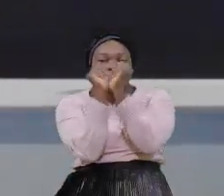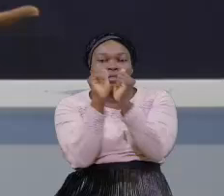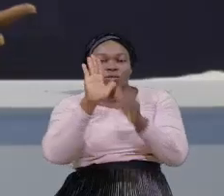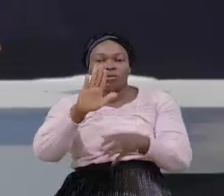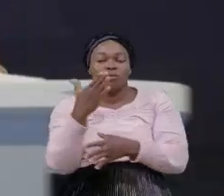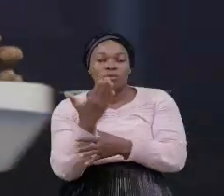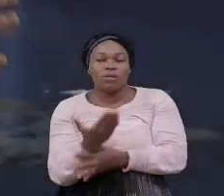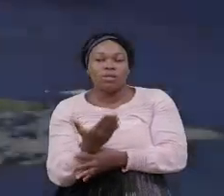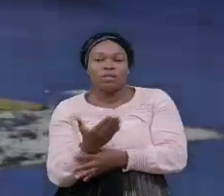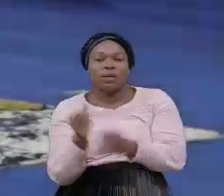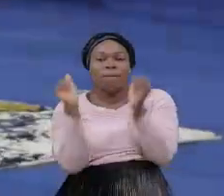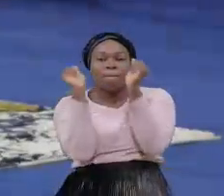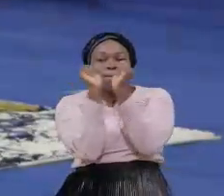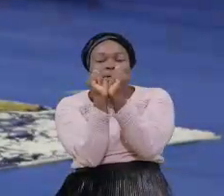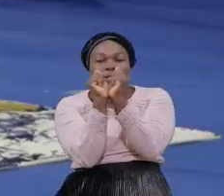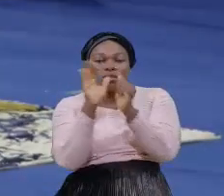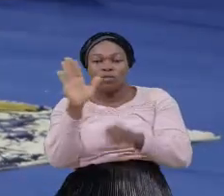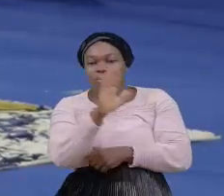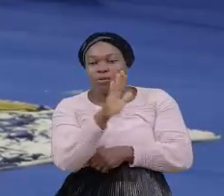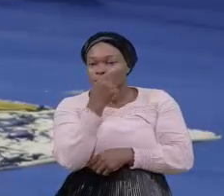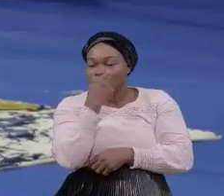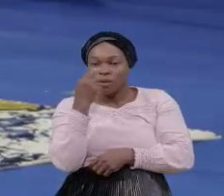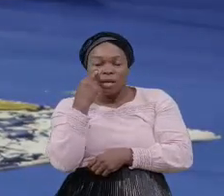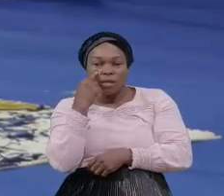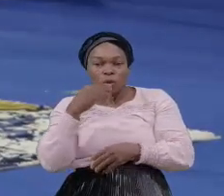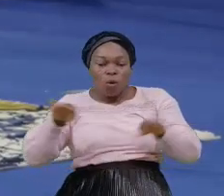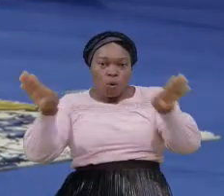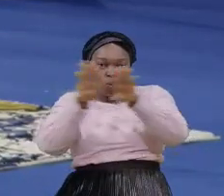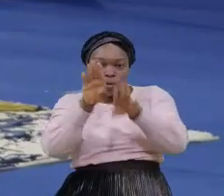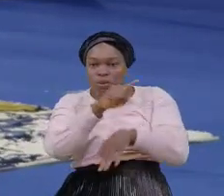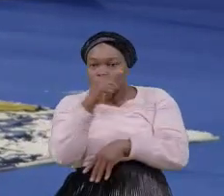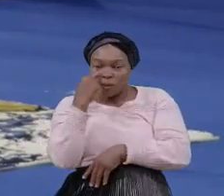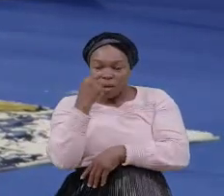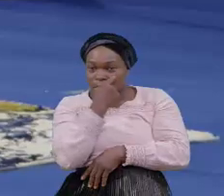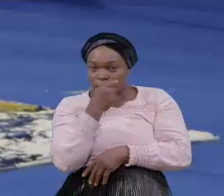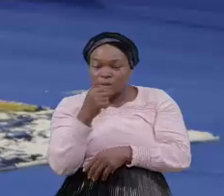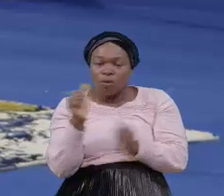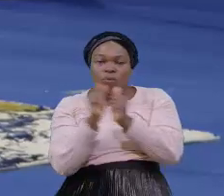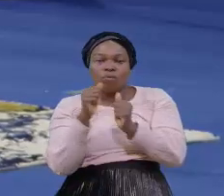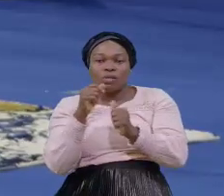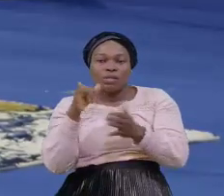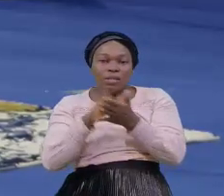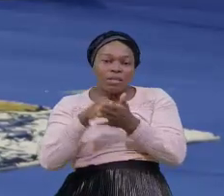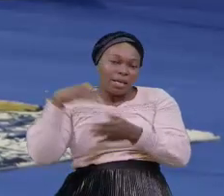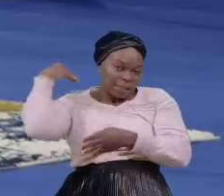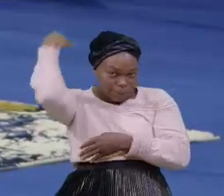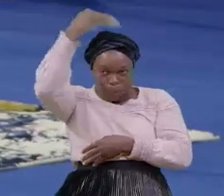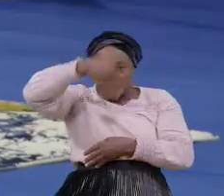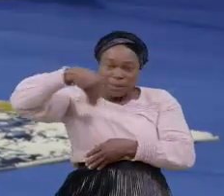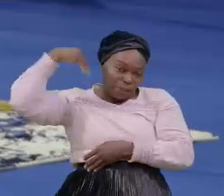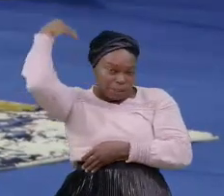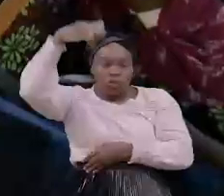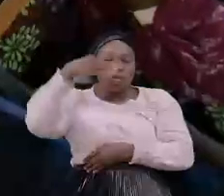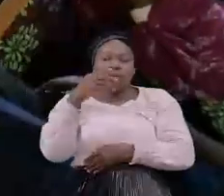your eyes, that bandage of the devil, the Lord will take it away tonight